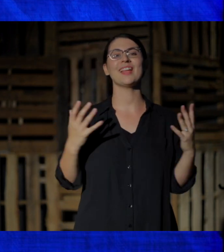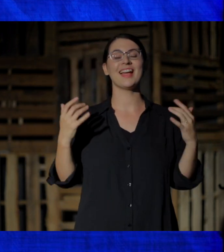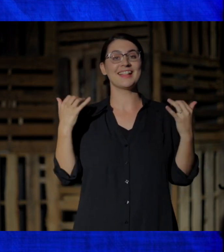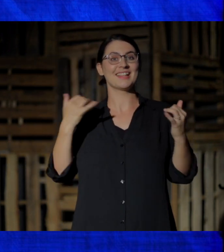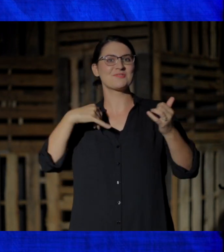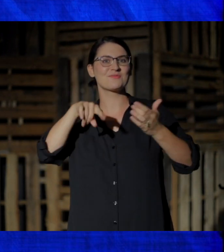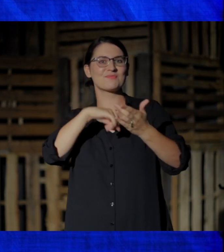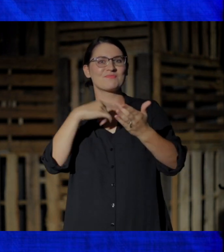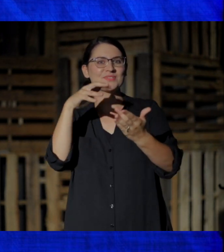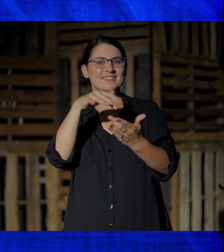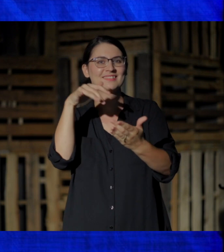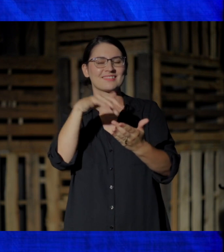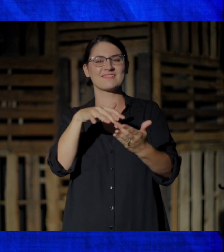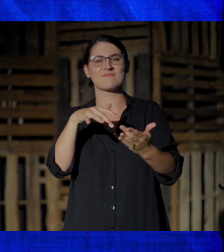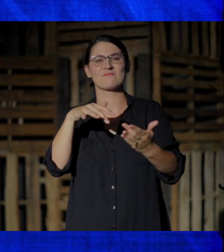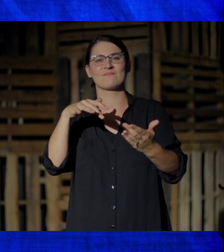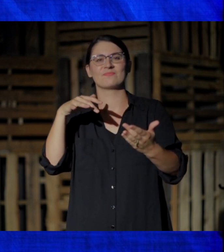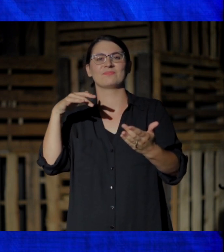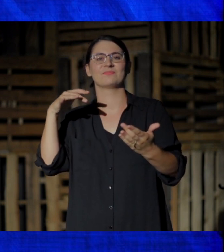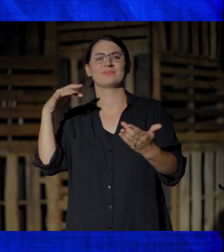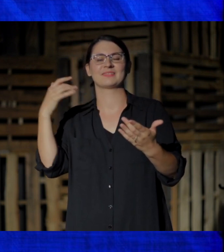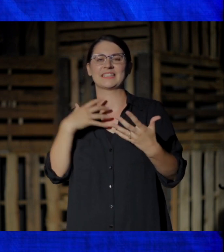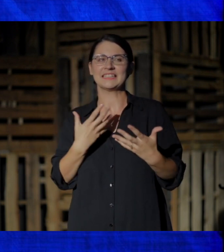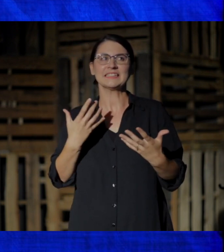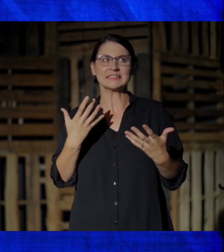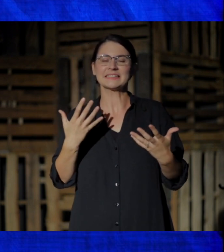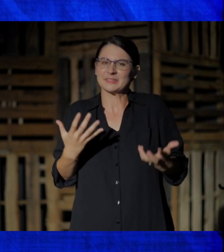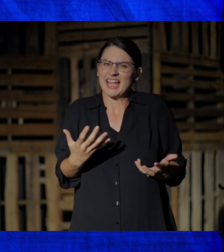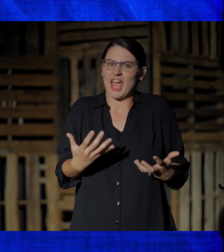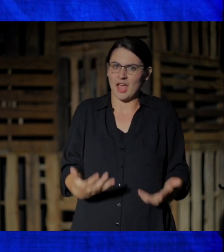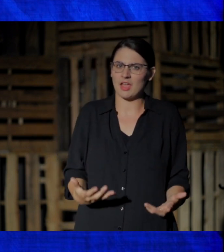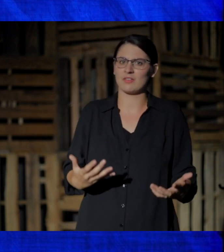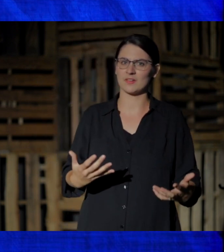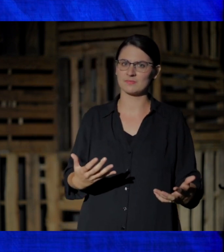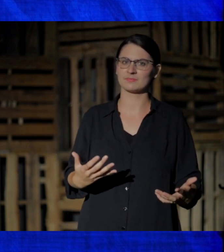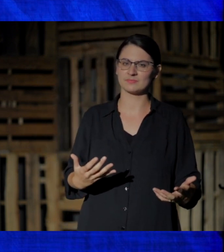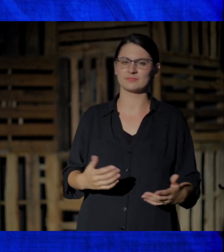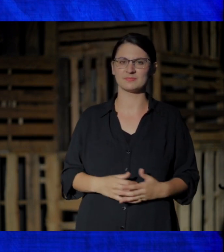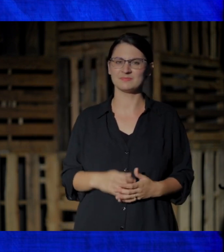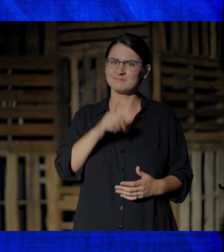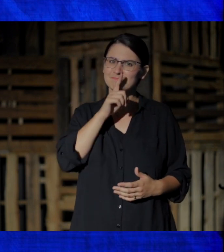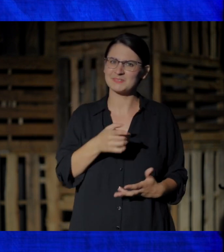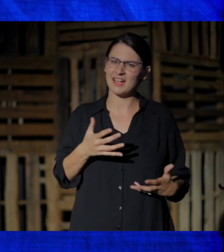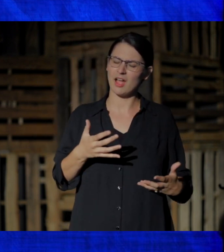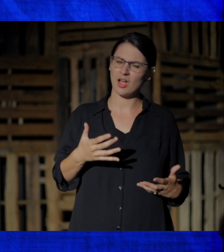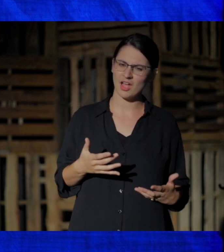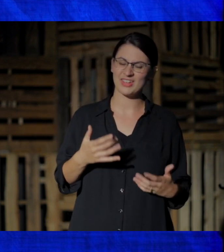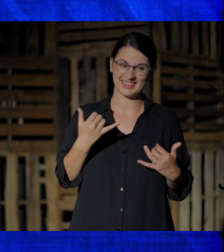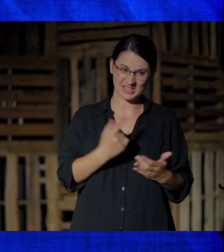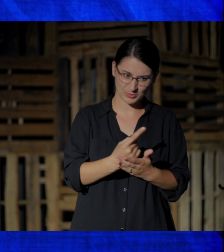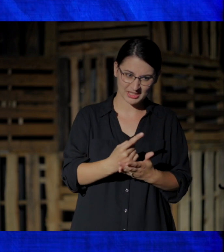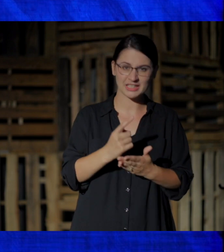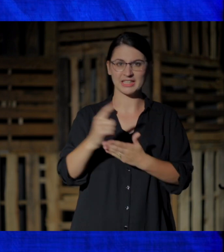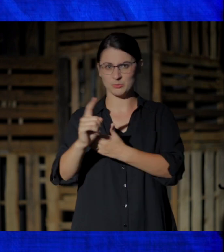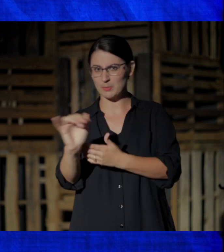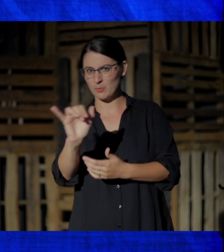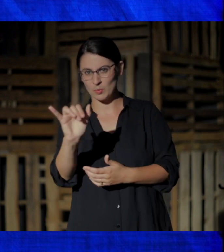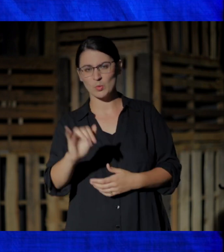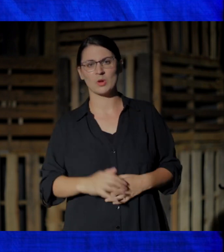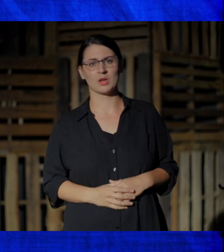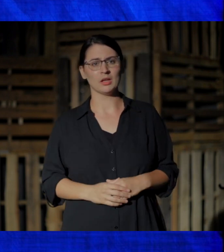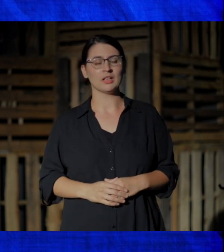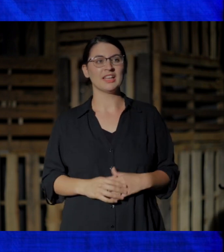studying something that is heavy, all right? Really heavy this week and next week.